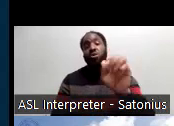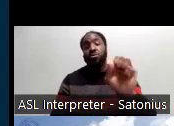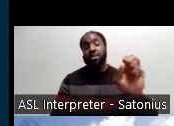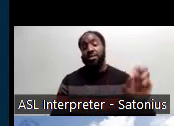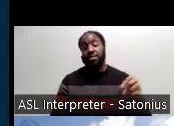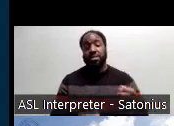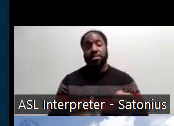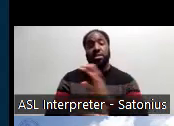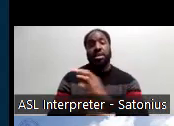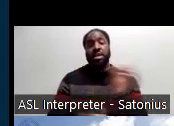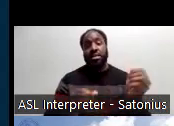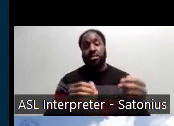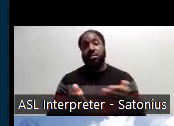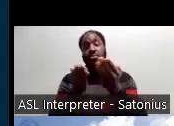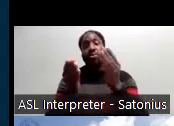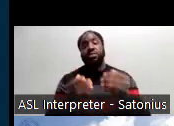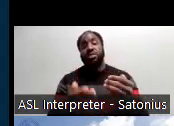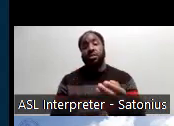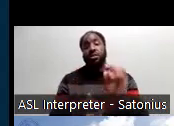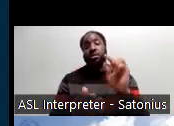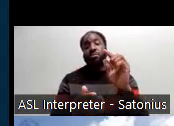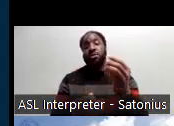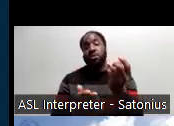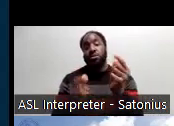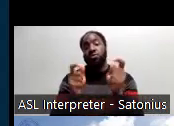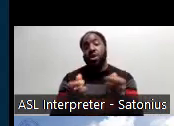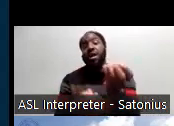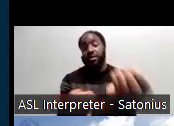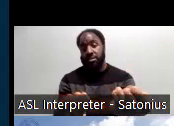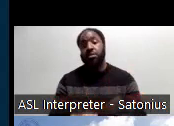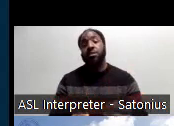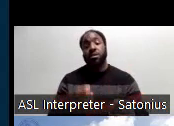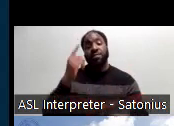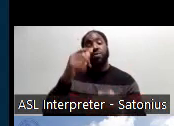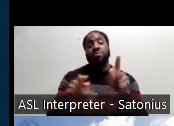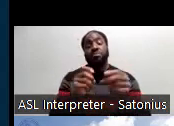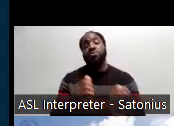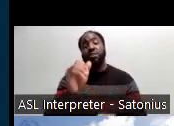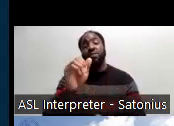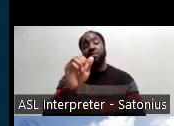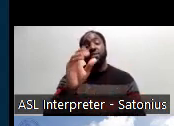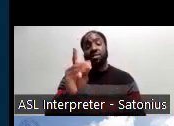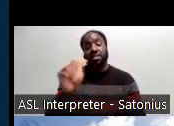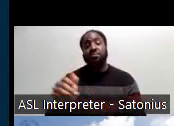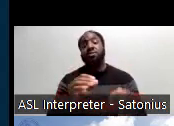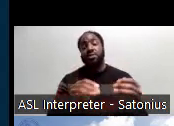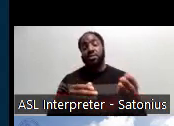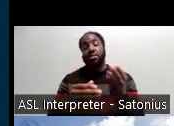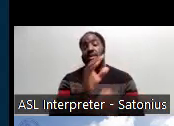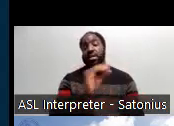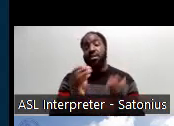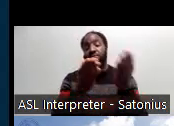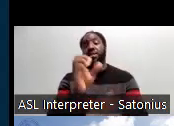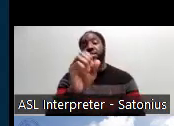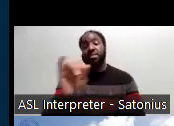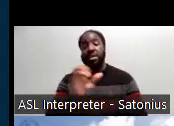the grants for the most basic needs for our poorest seniors and people with disabilities, SSI, SSP, protected.